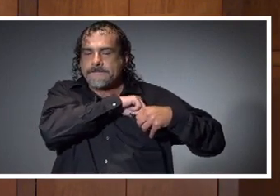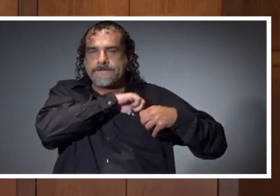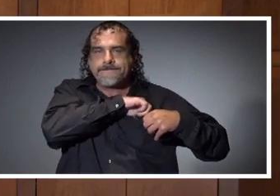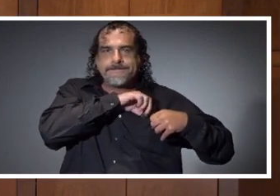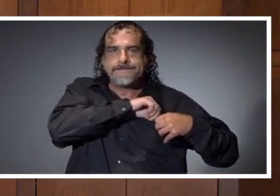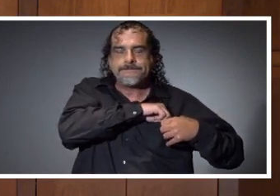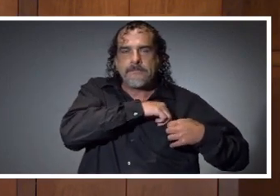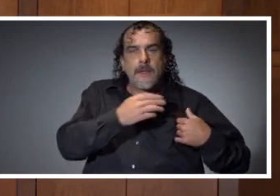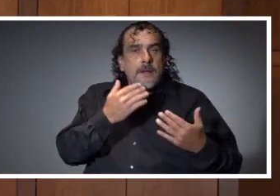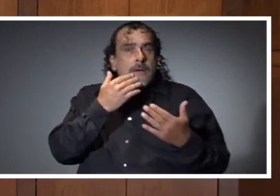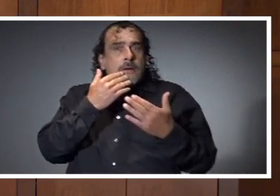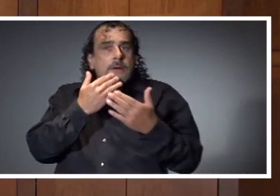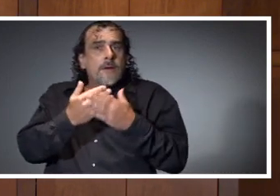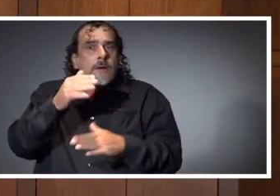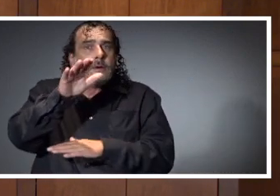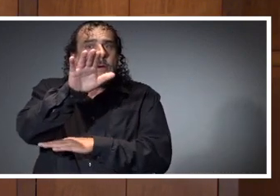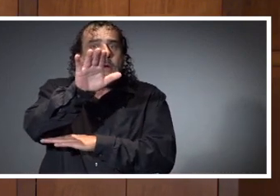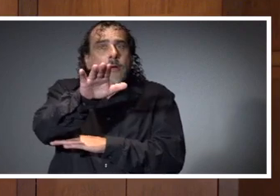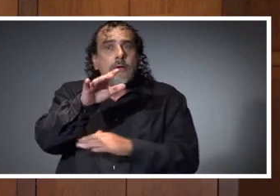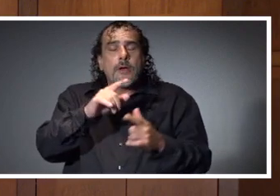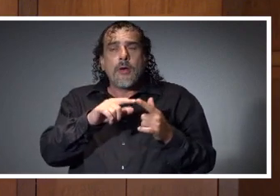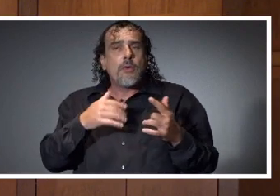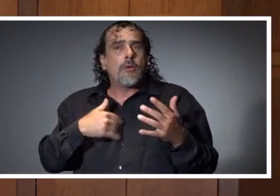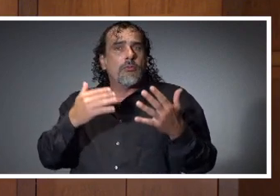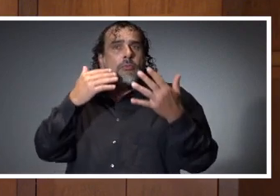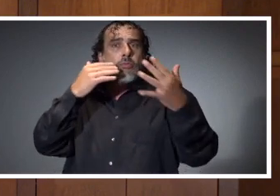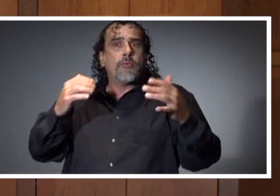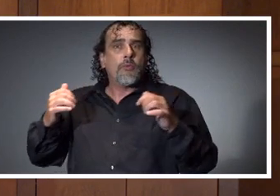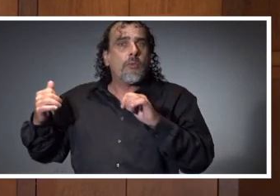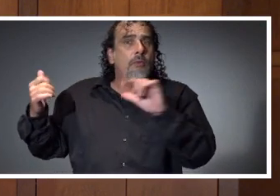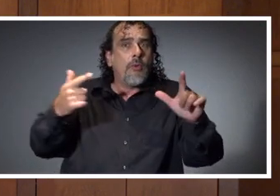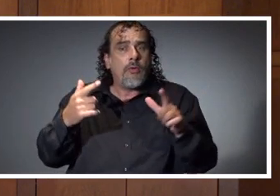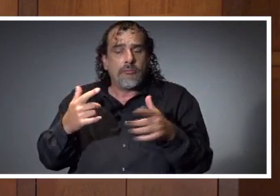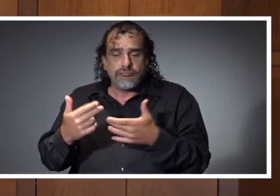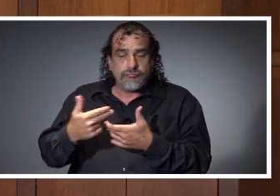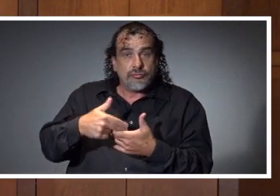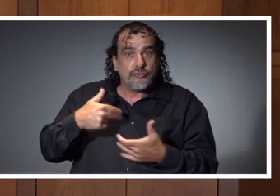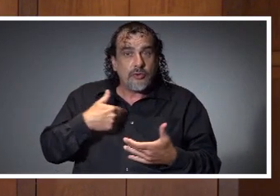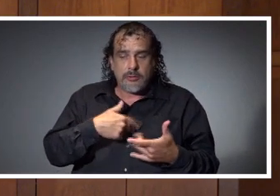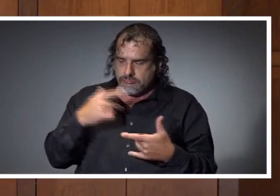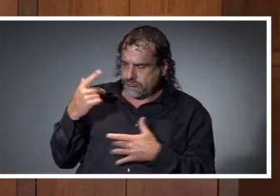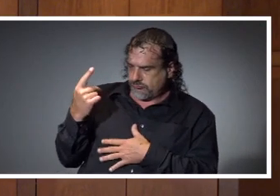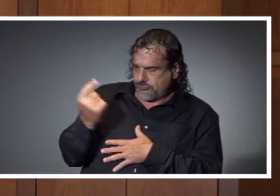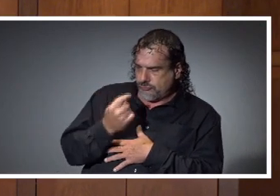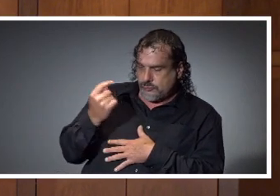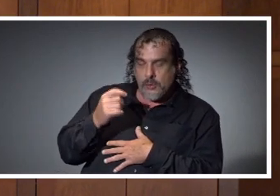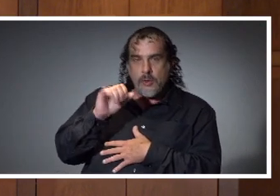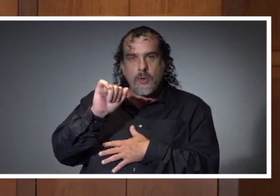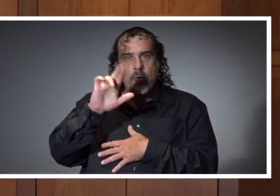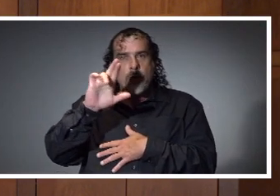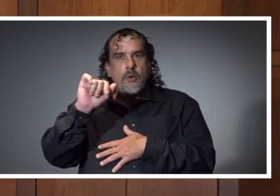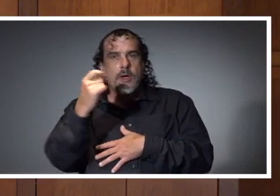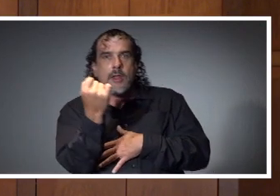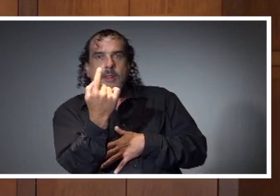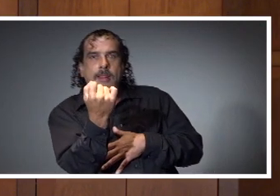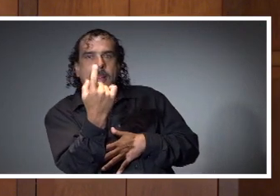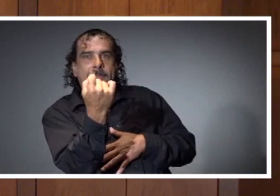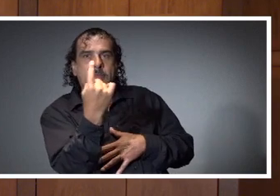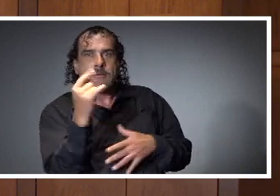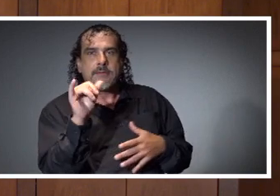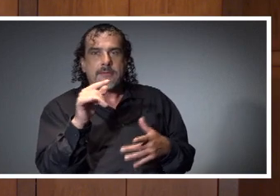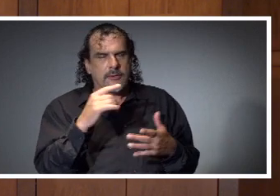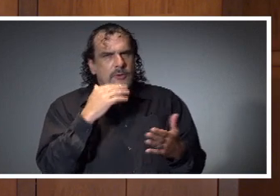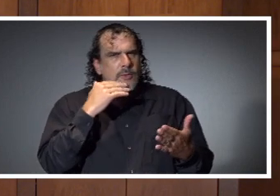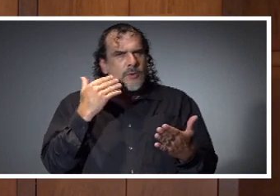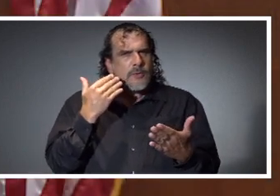Good afternoon, and thank you all for being here with us on Tuesday, August the 11th. It's a good day